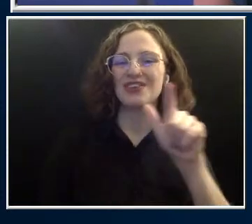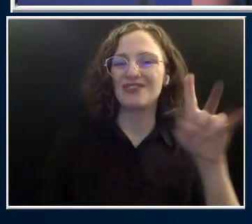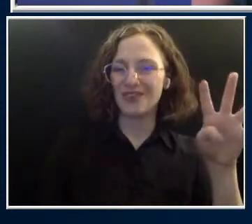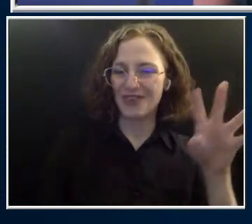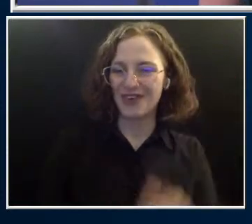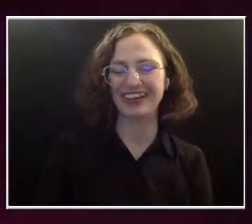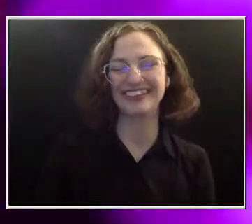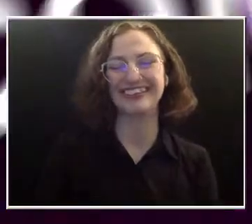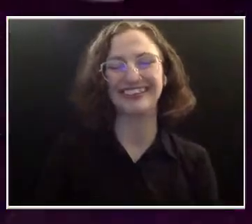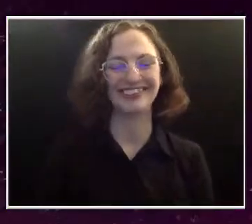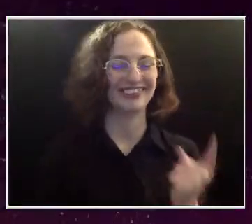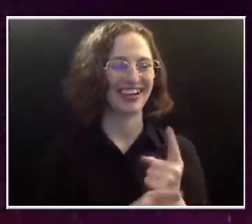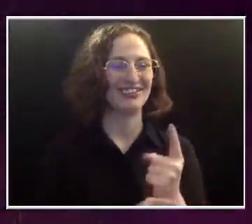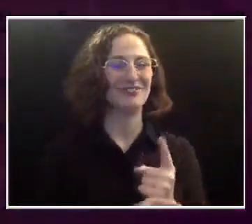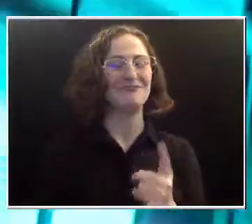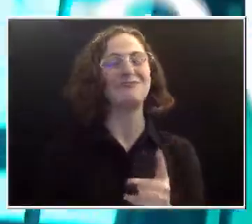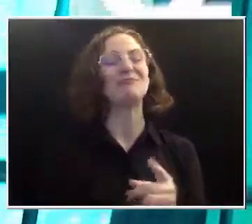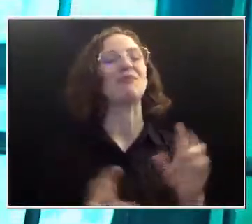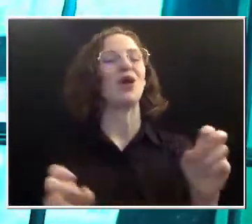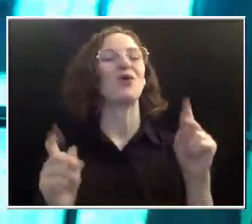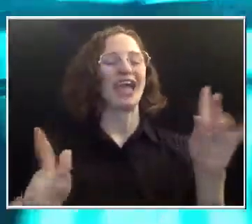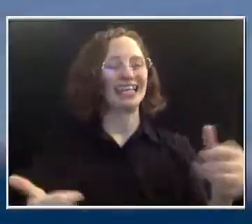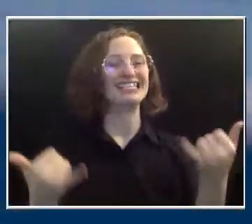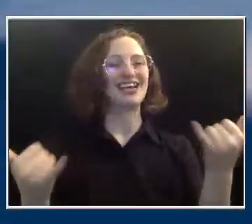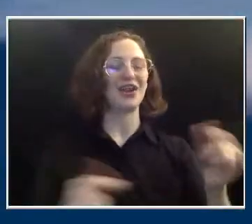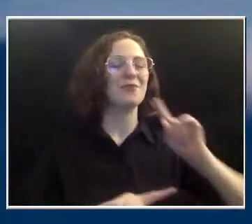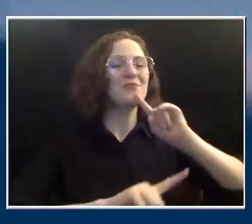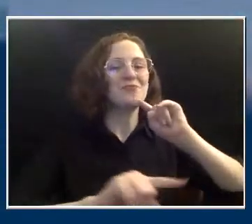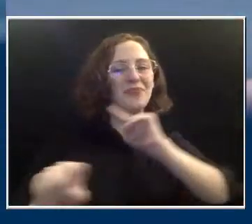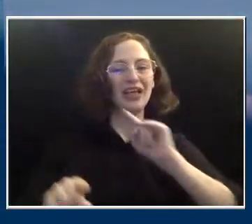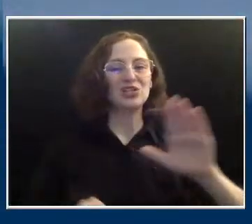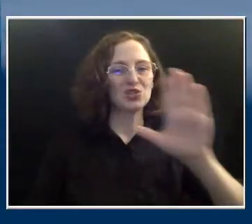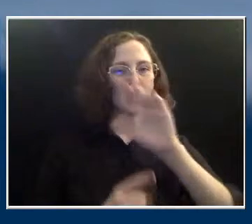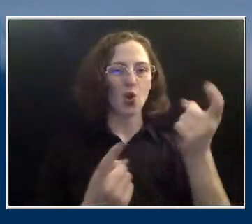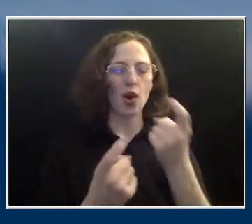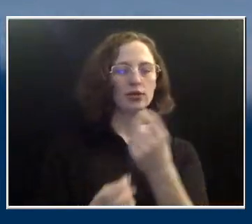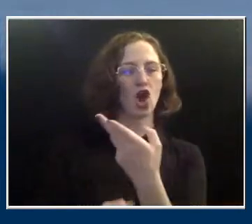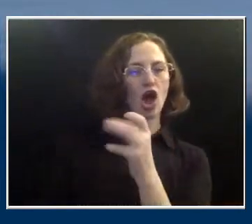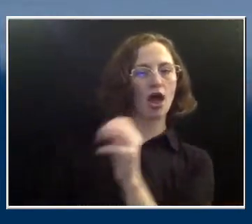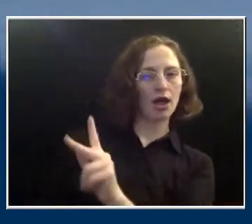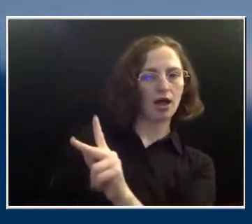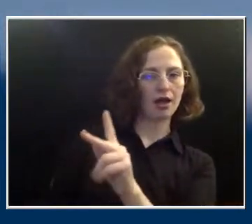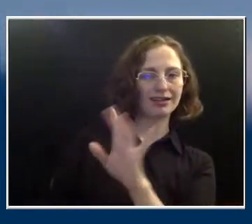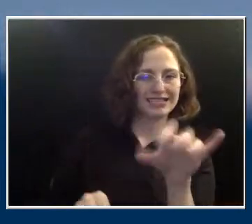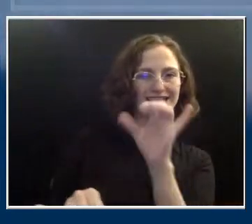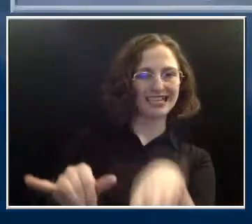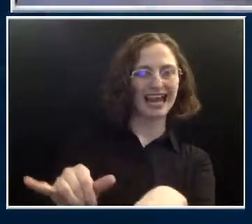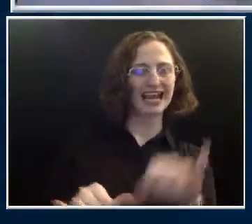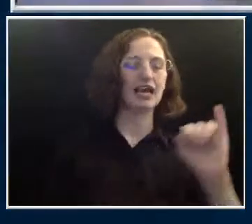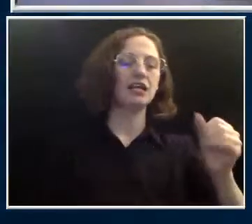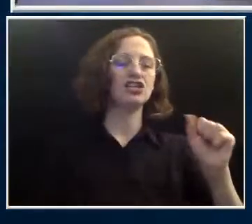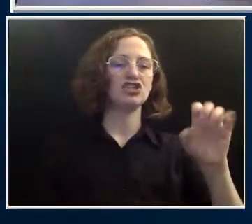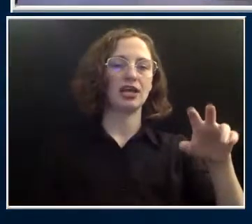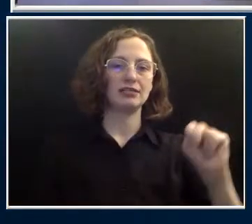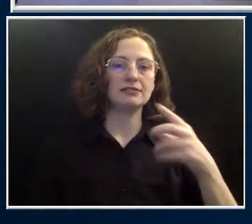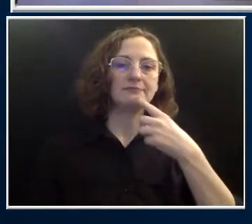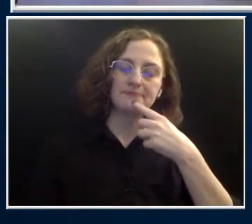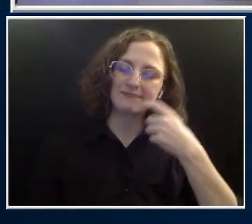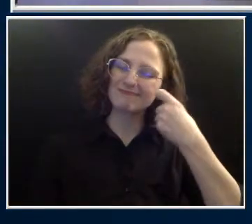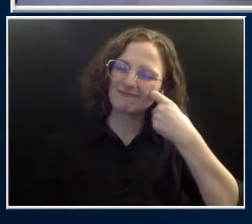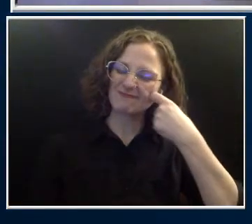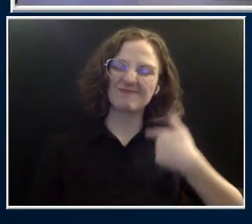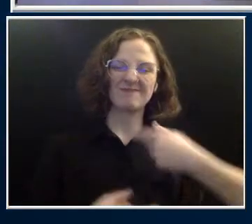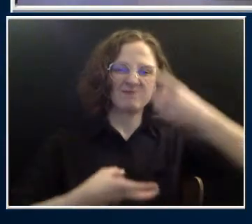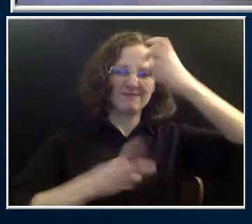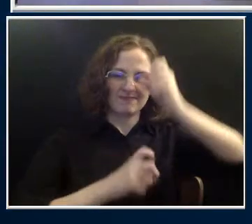right. All right, let's get to some questions from our viewers today. And Hawk, just stay there real quick. Jason wants to know, if I have recently had COVID and I feel like I am fully